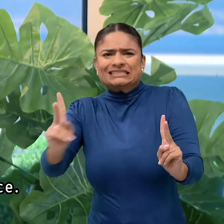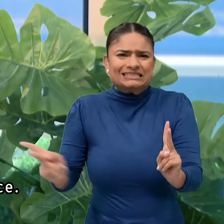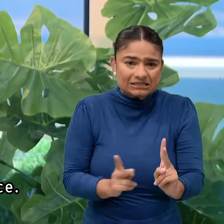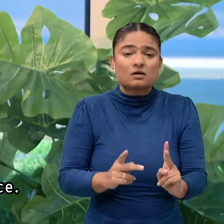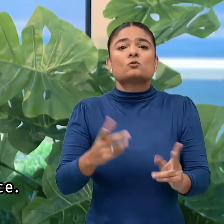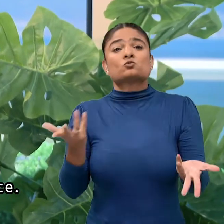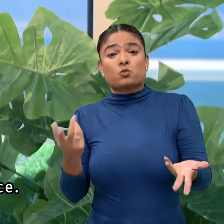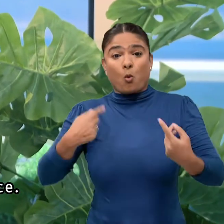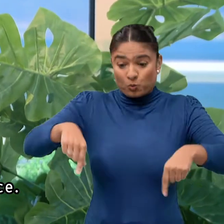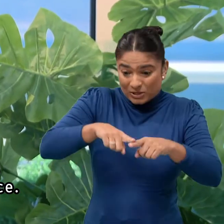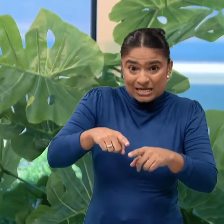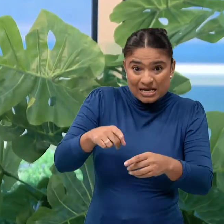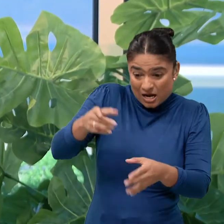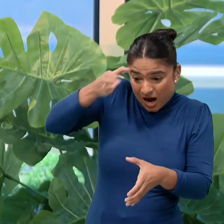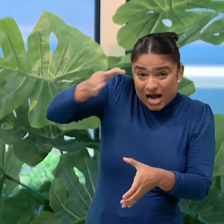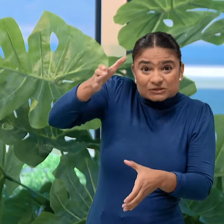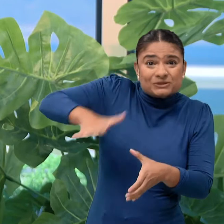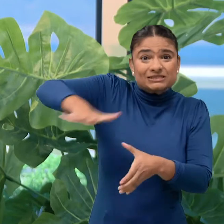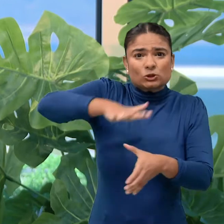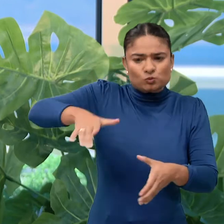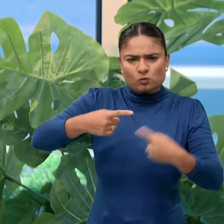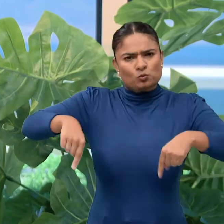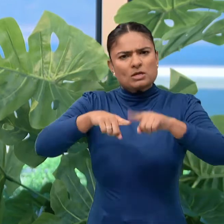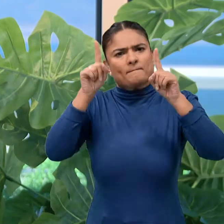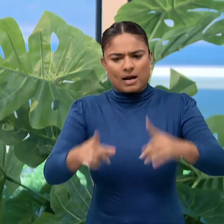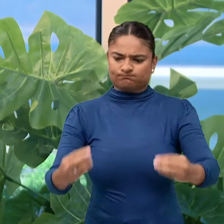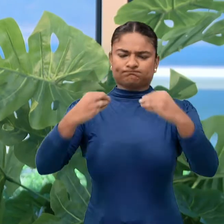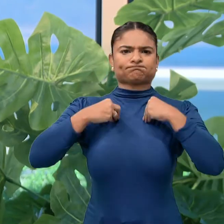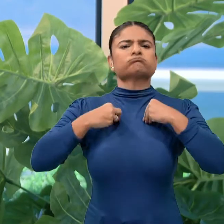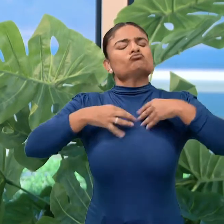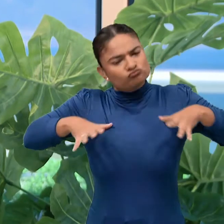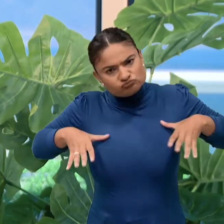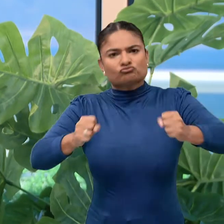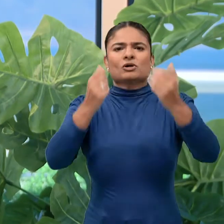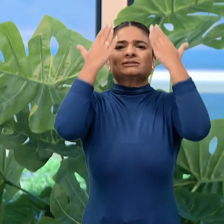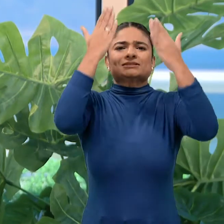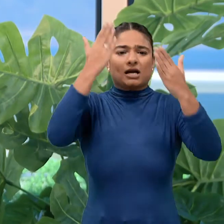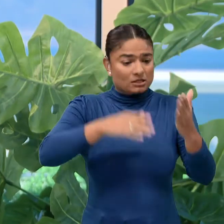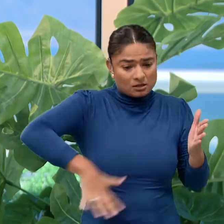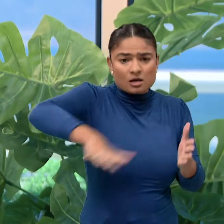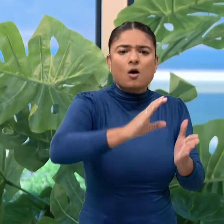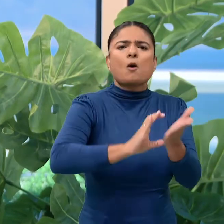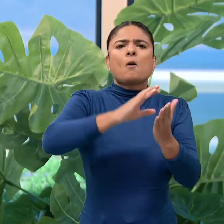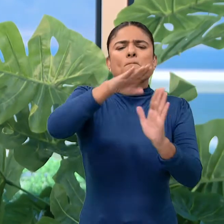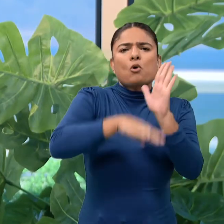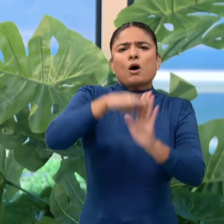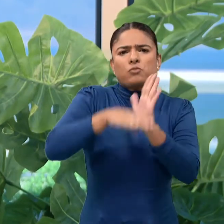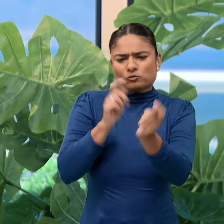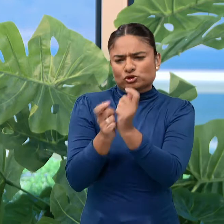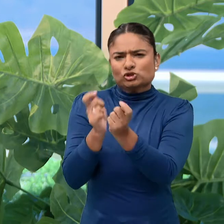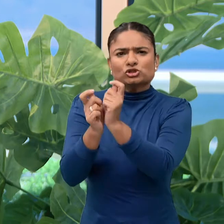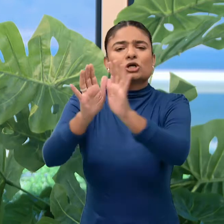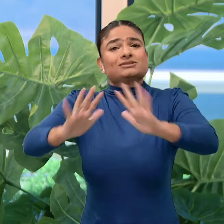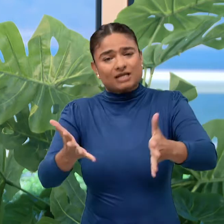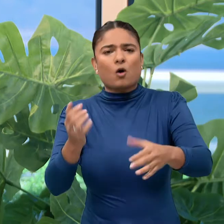own the academic space if we are to transform university curricula and change economic outcomes for persons with